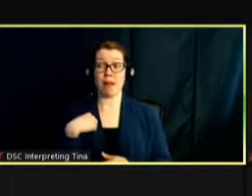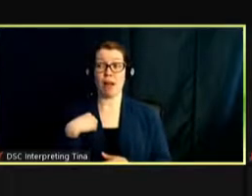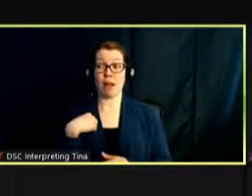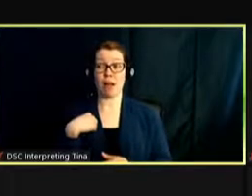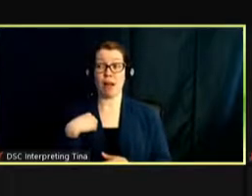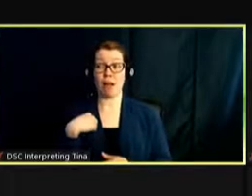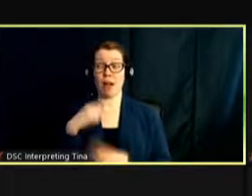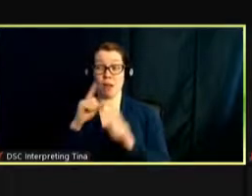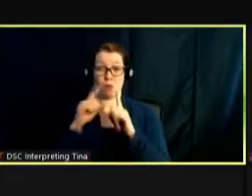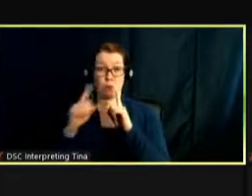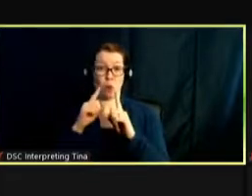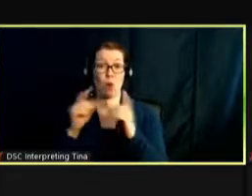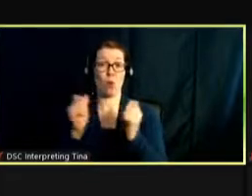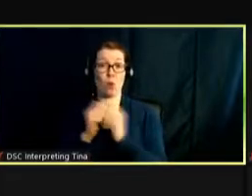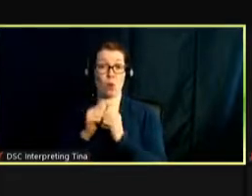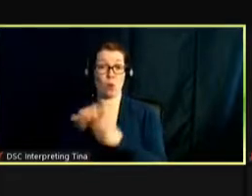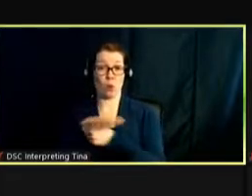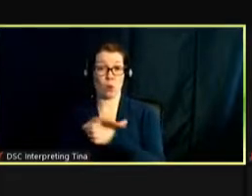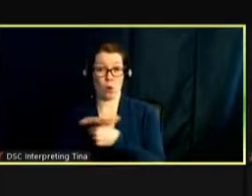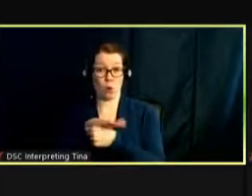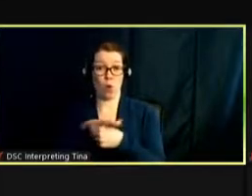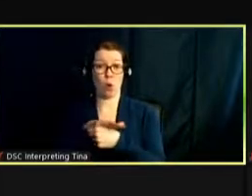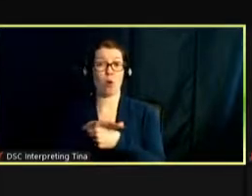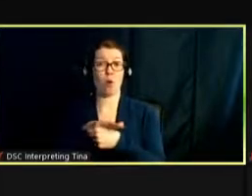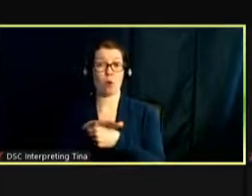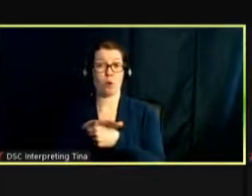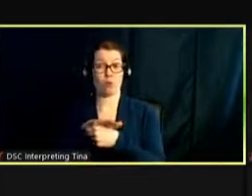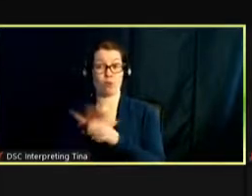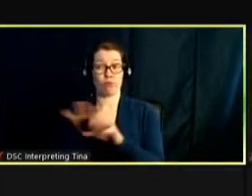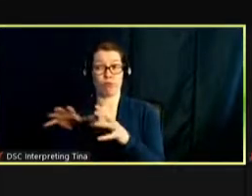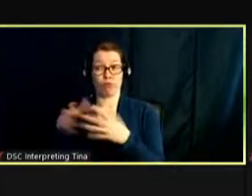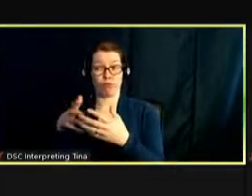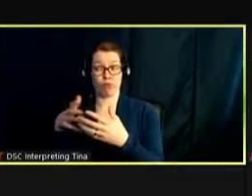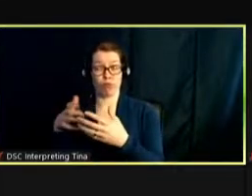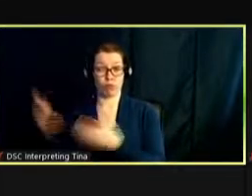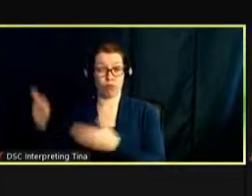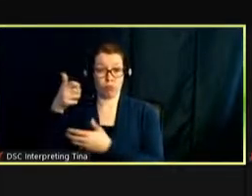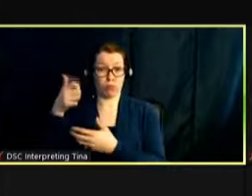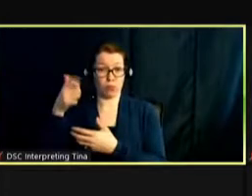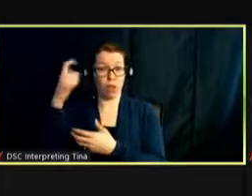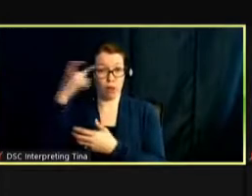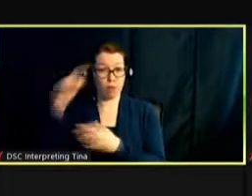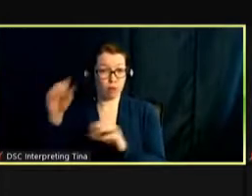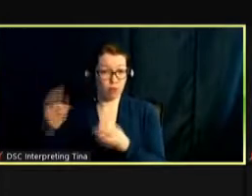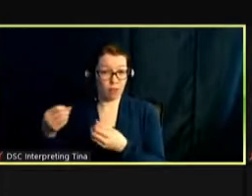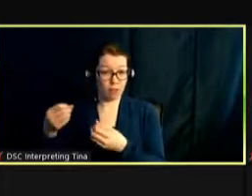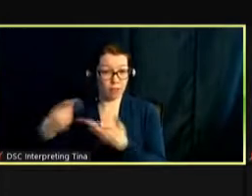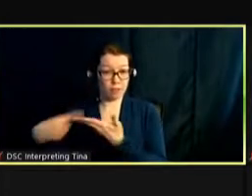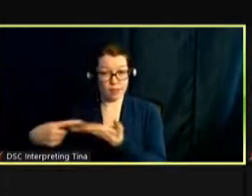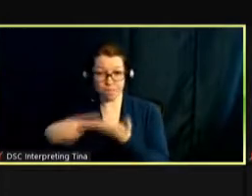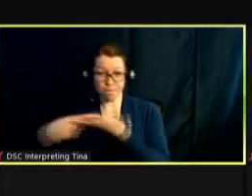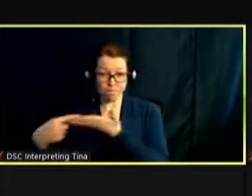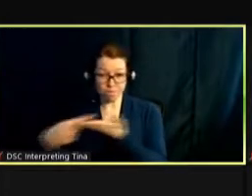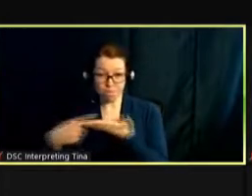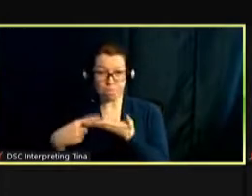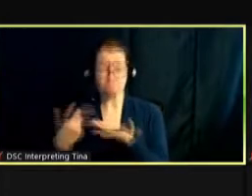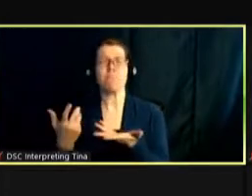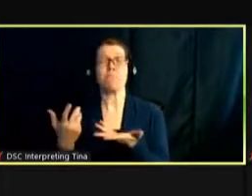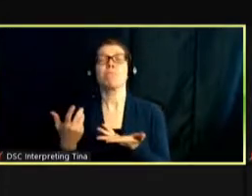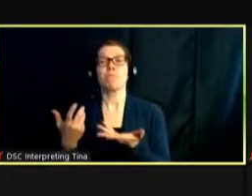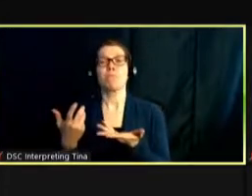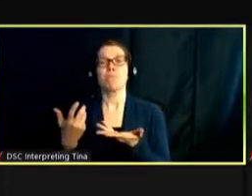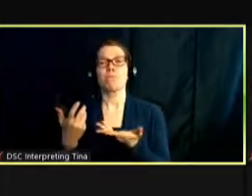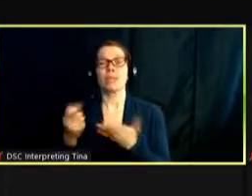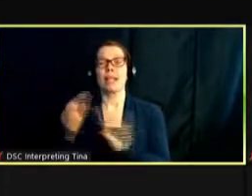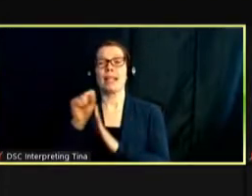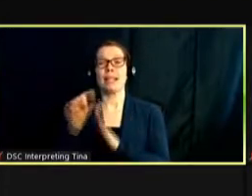I was in conversation with local elected officials, as well as the governor's office, to, again, state